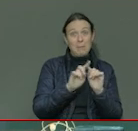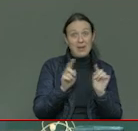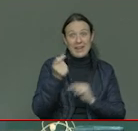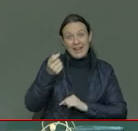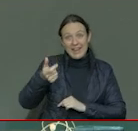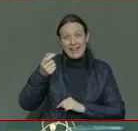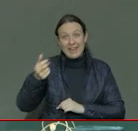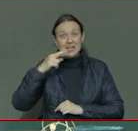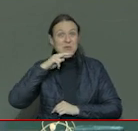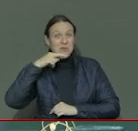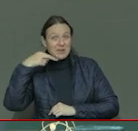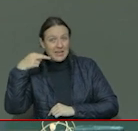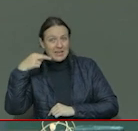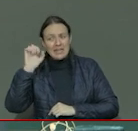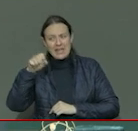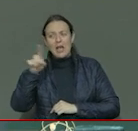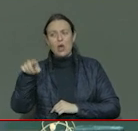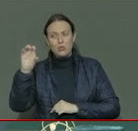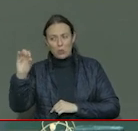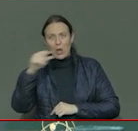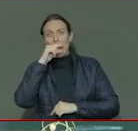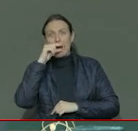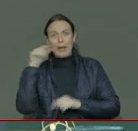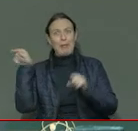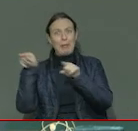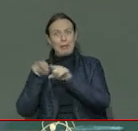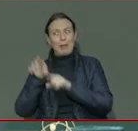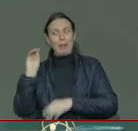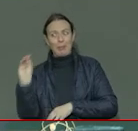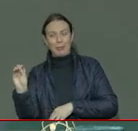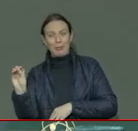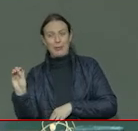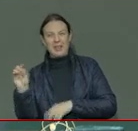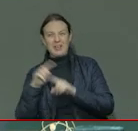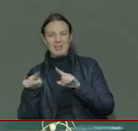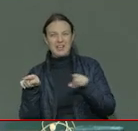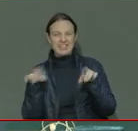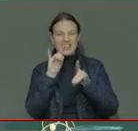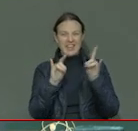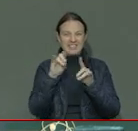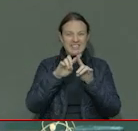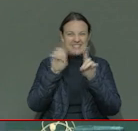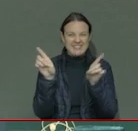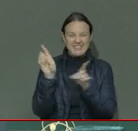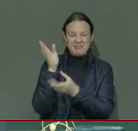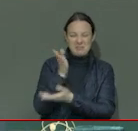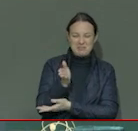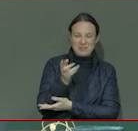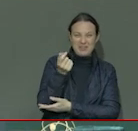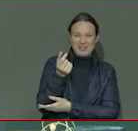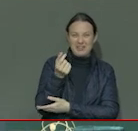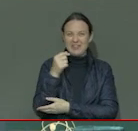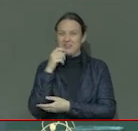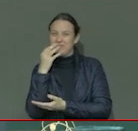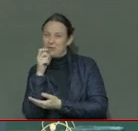of reality? Yes, there is this exact zoo in India, but it doesn't have those same animals. So so